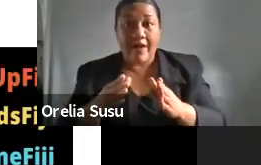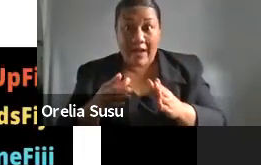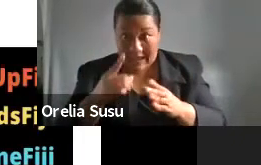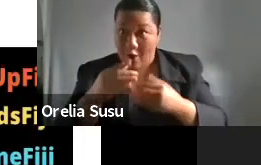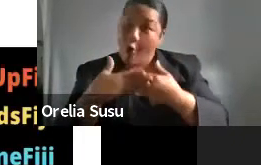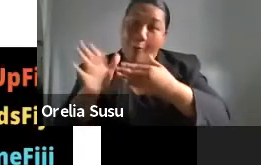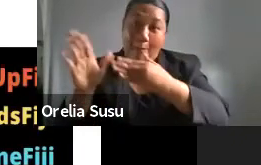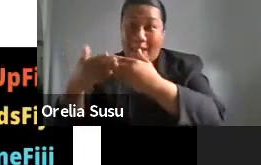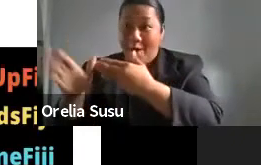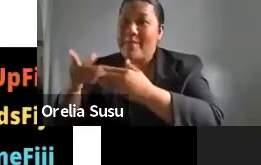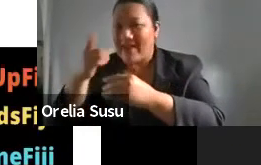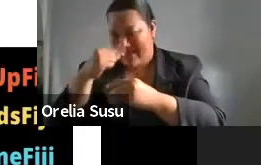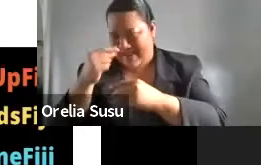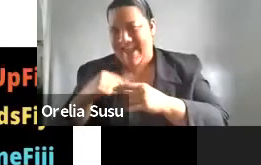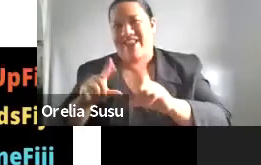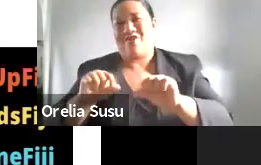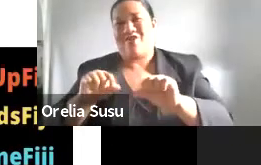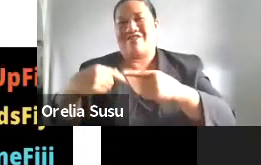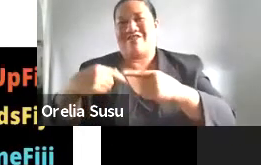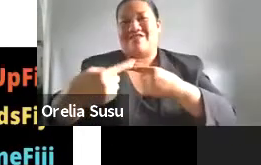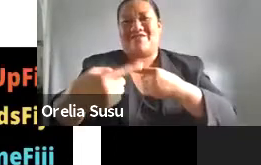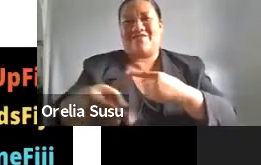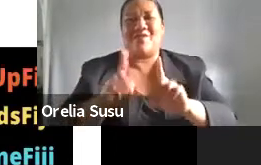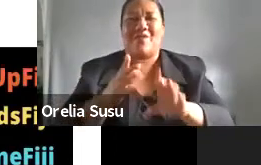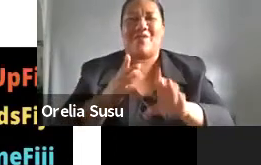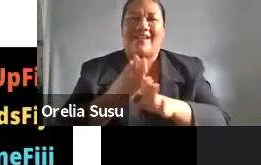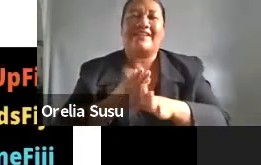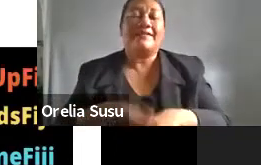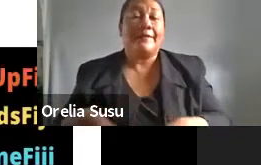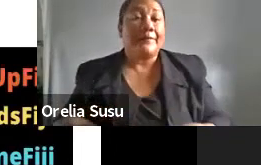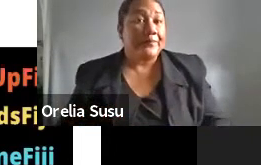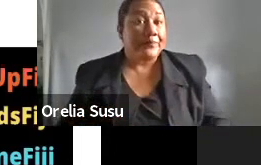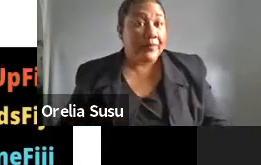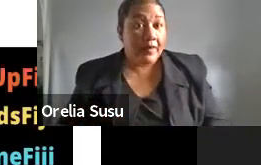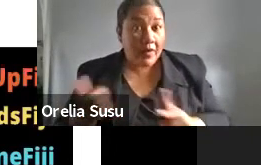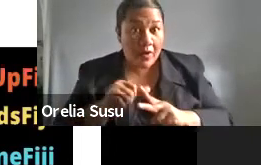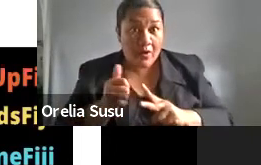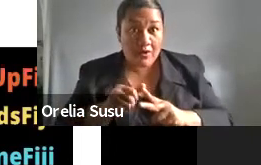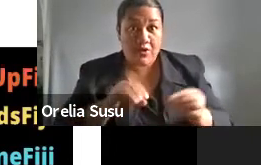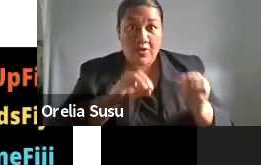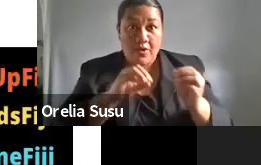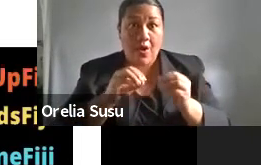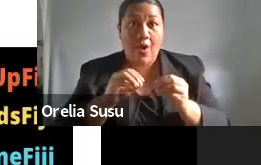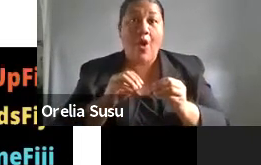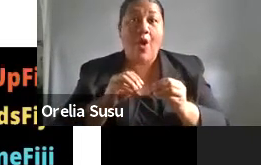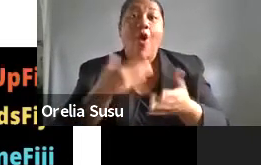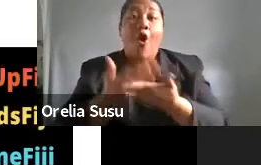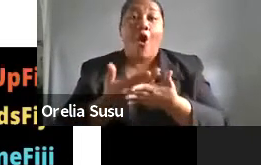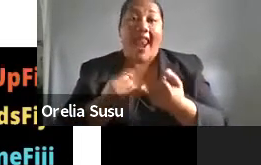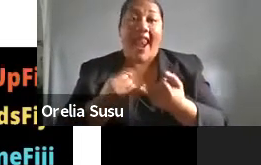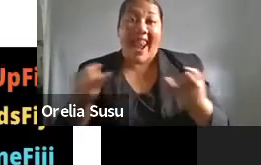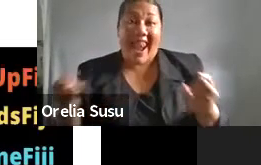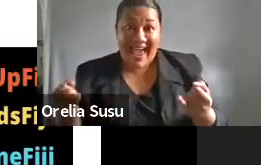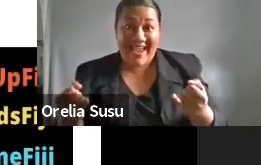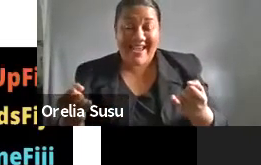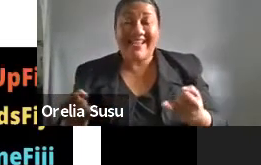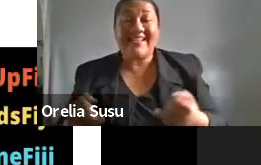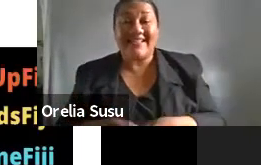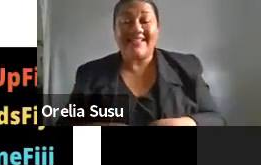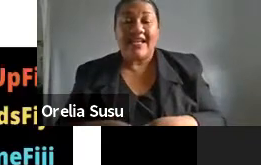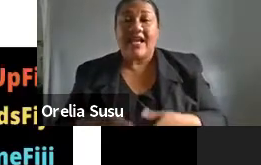Organizing online too is very important. Diva is also part of this campaign, online campaign, and this is about, you know, communities